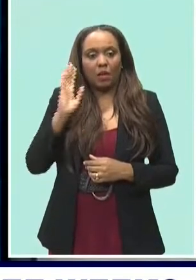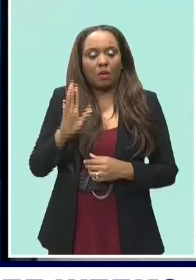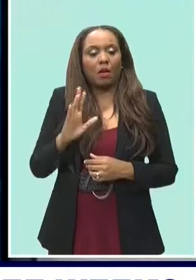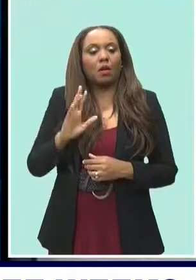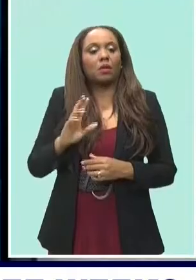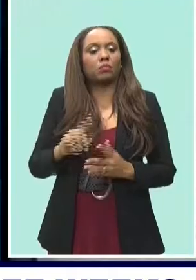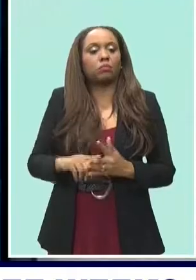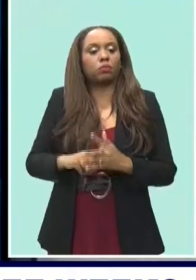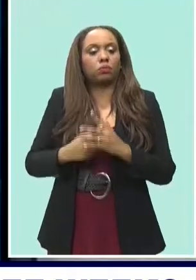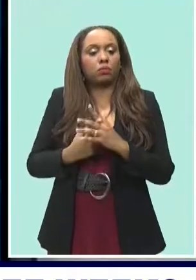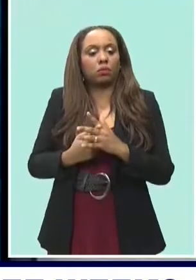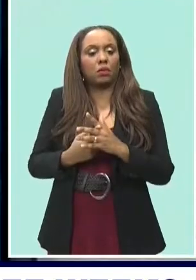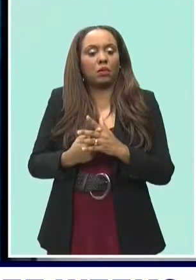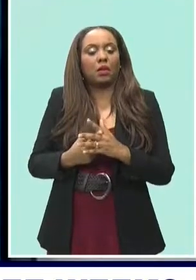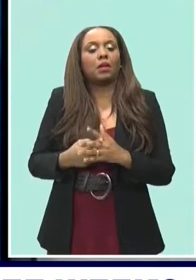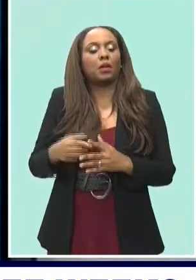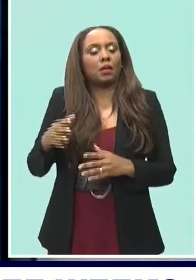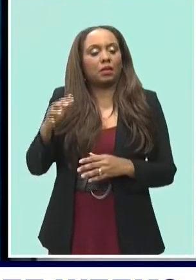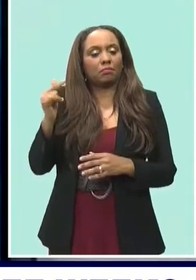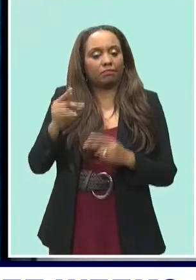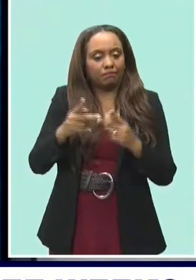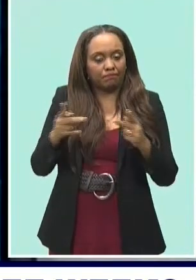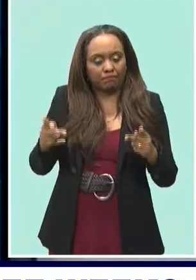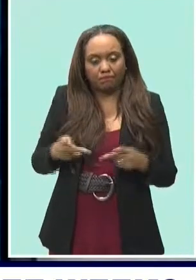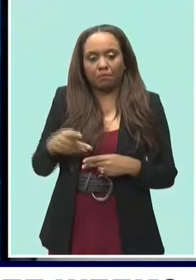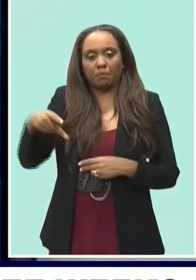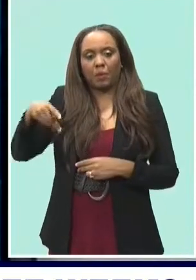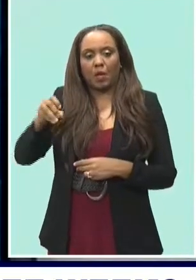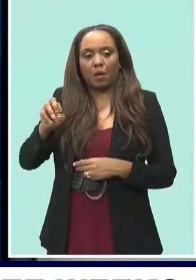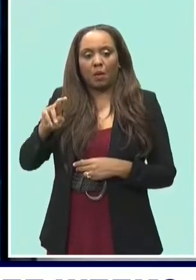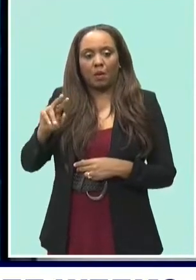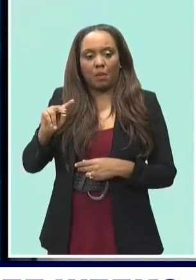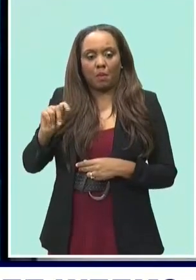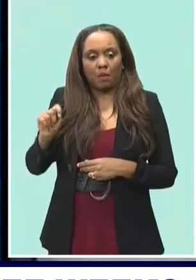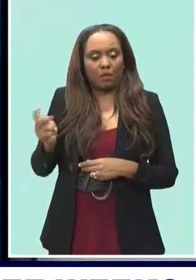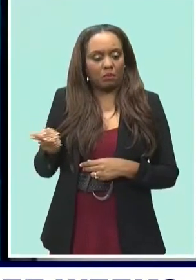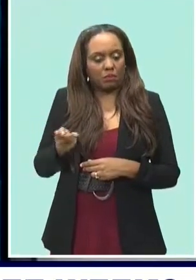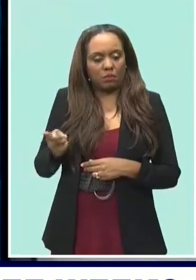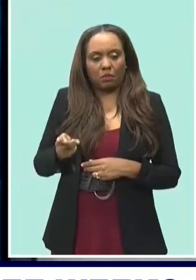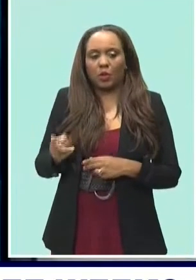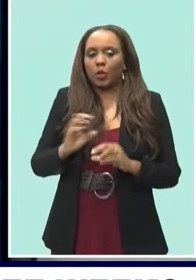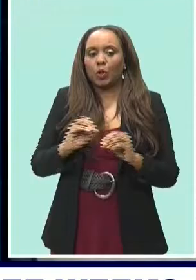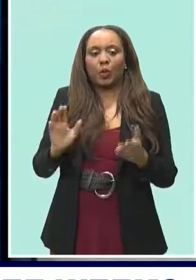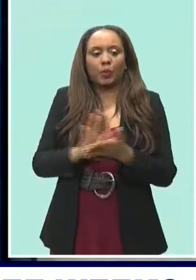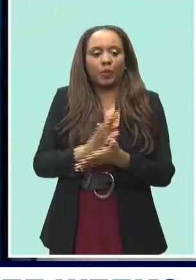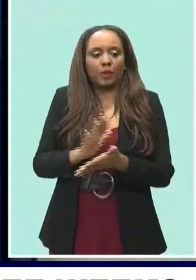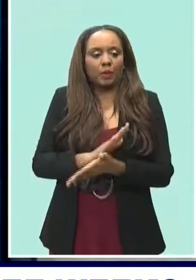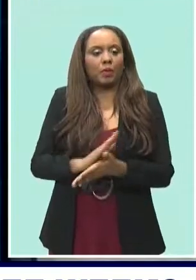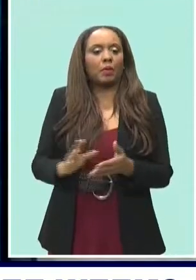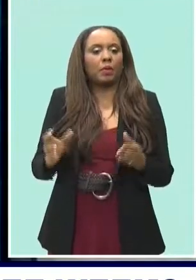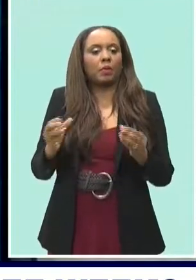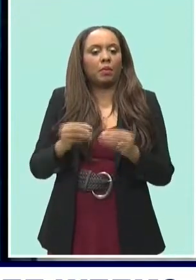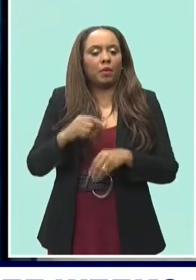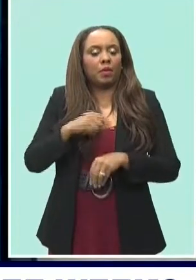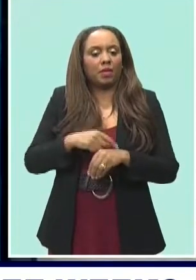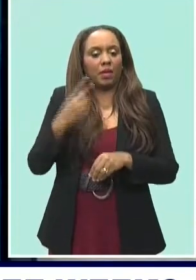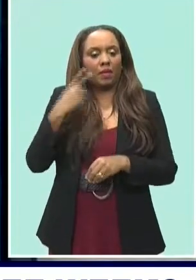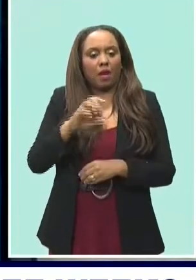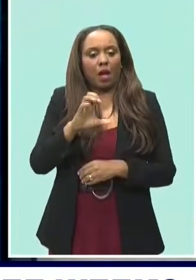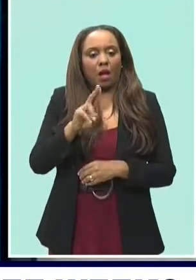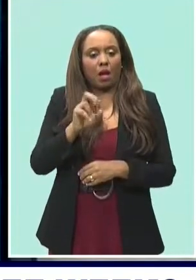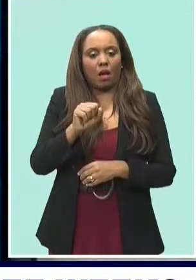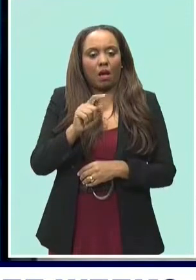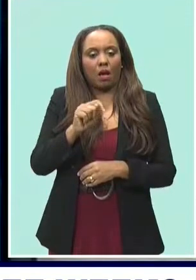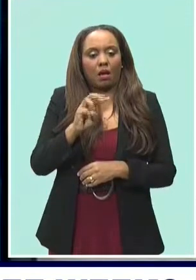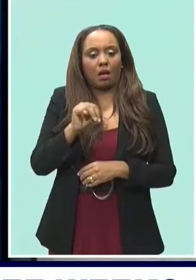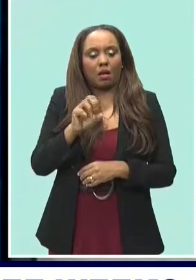see the operations at both the air and seaports becoming completely paperless and allowing more time for customs officials to do